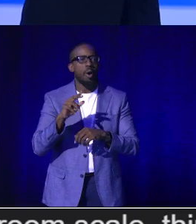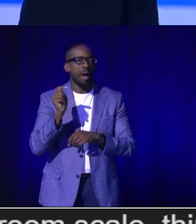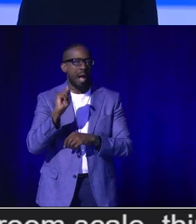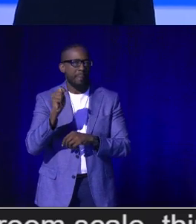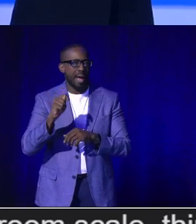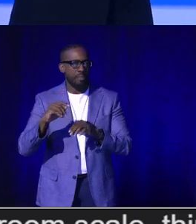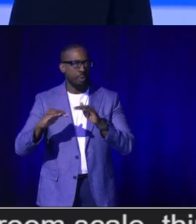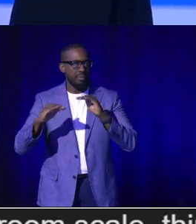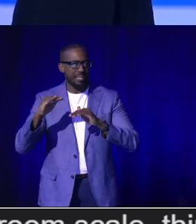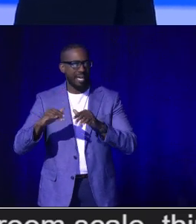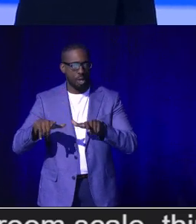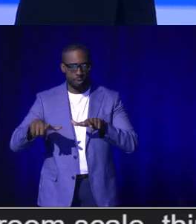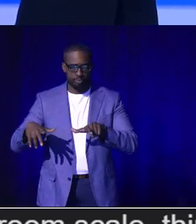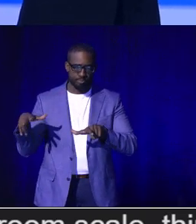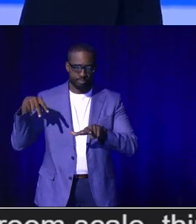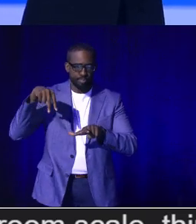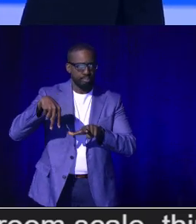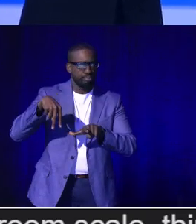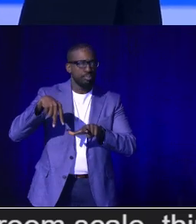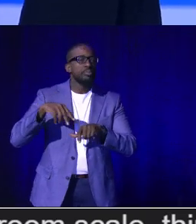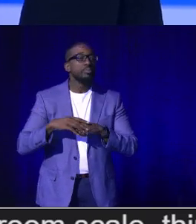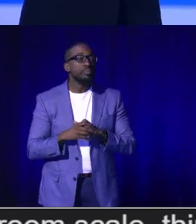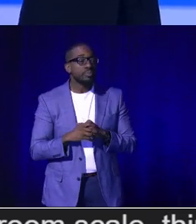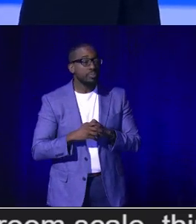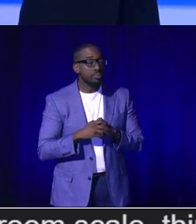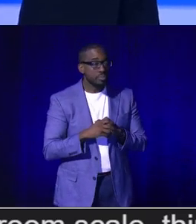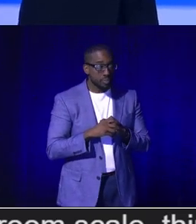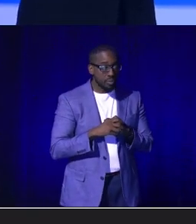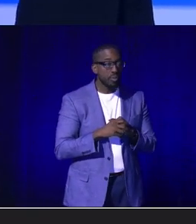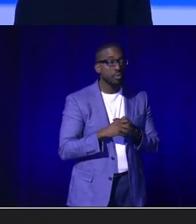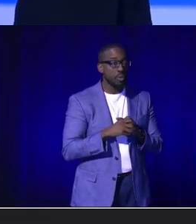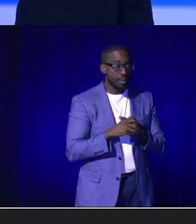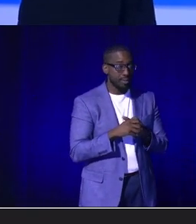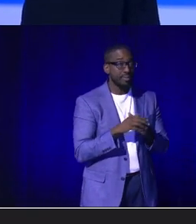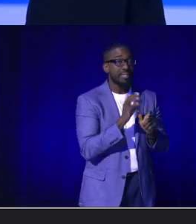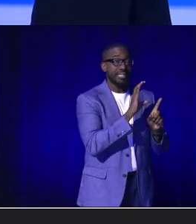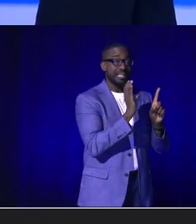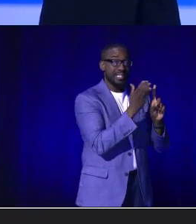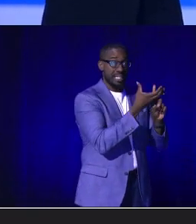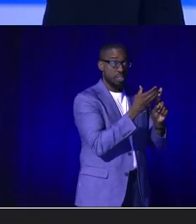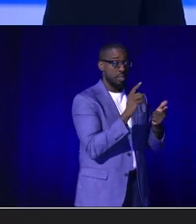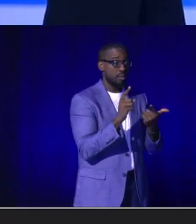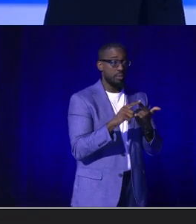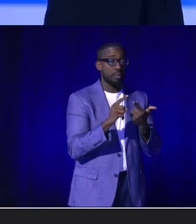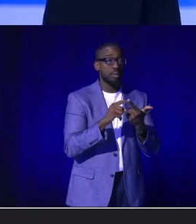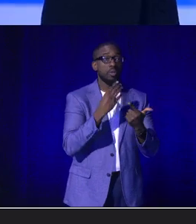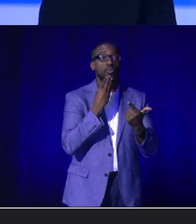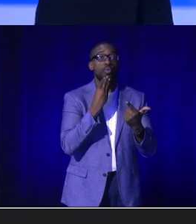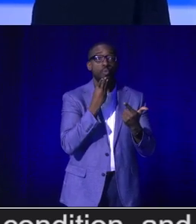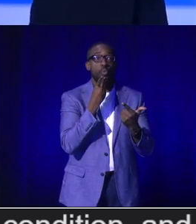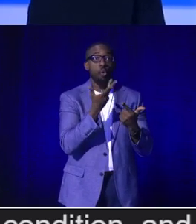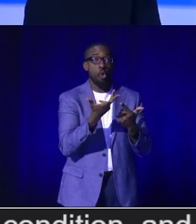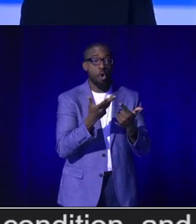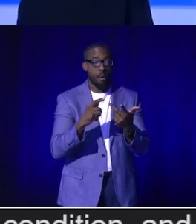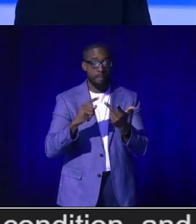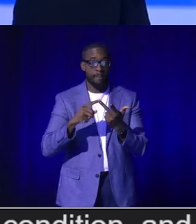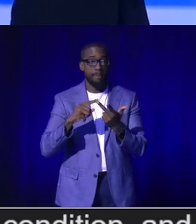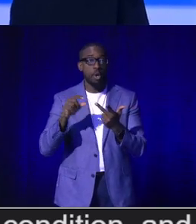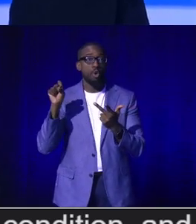environments, an ambient condition, and then a warm and a cold condition. And the warm and cold were